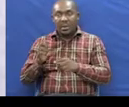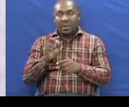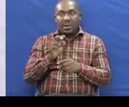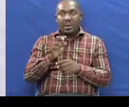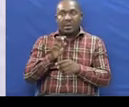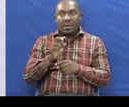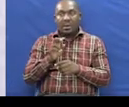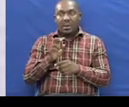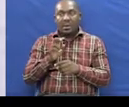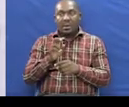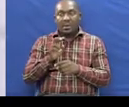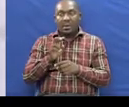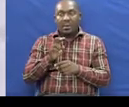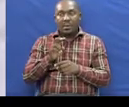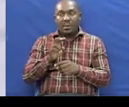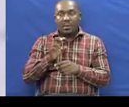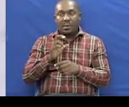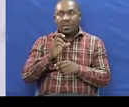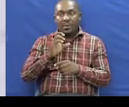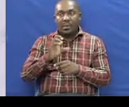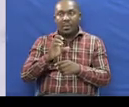vanadium, then we have chromium.